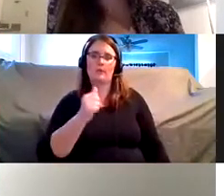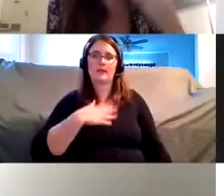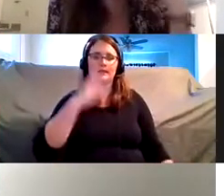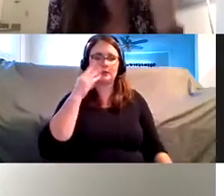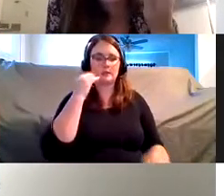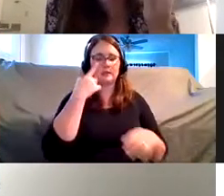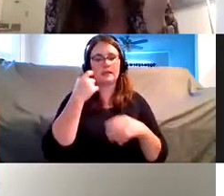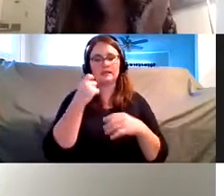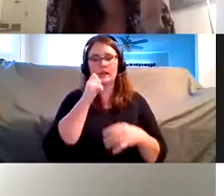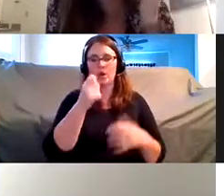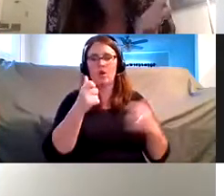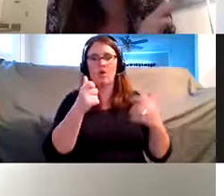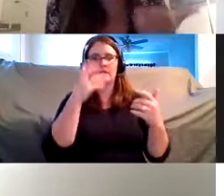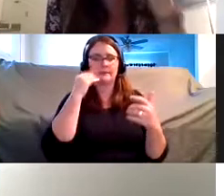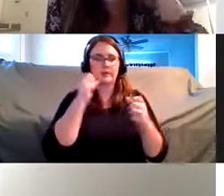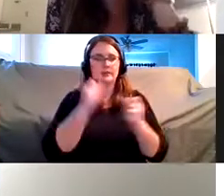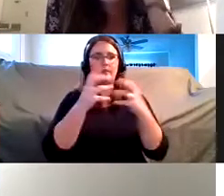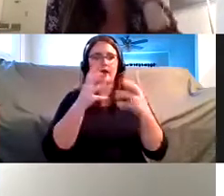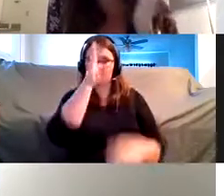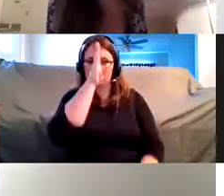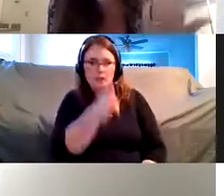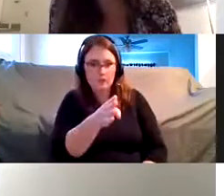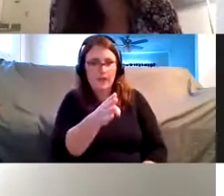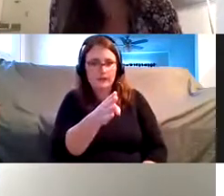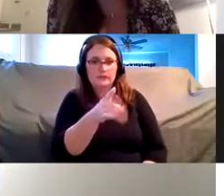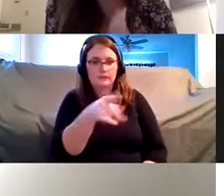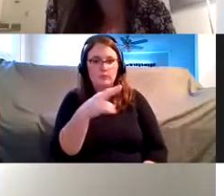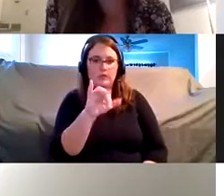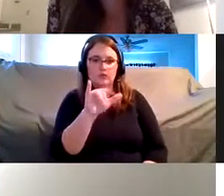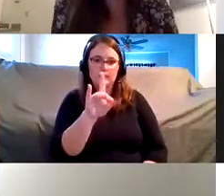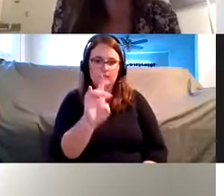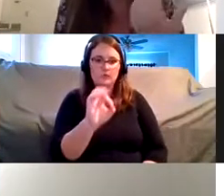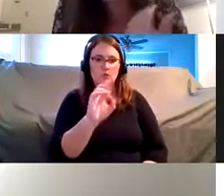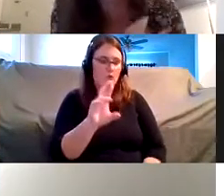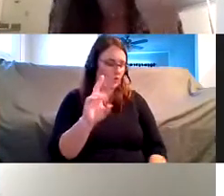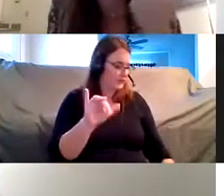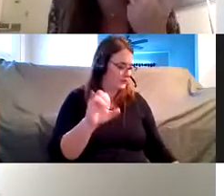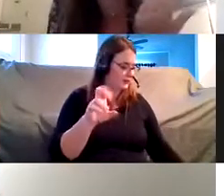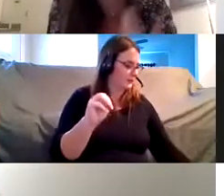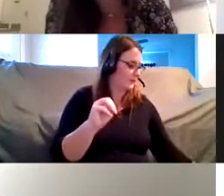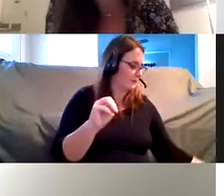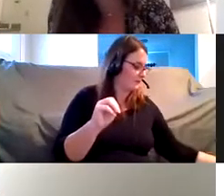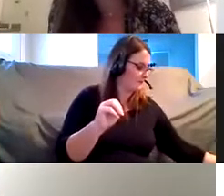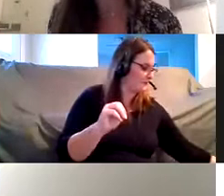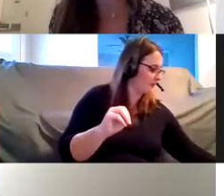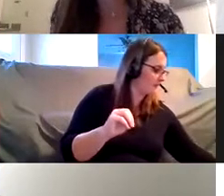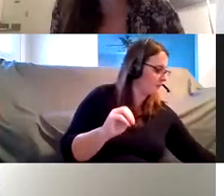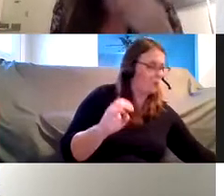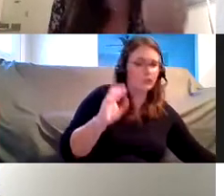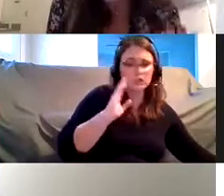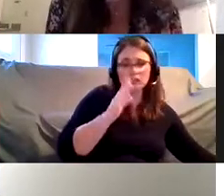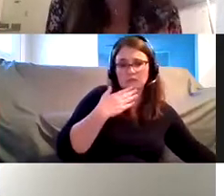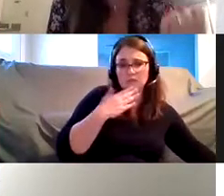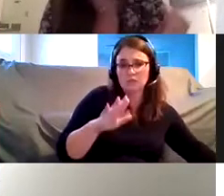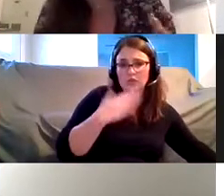of direct prejudice and racism, right? And which is a privilege to me. I think, I'm pretty pale. If I